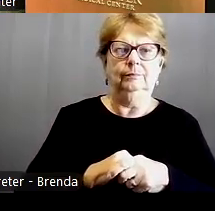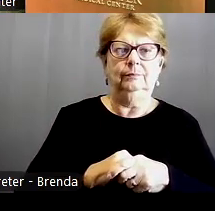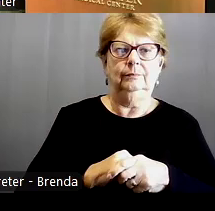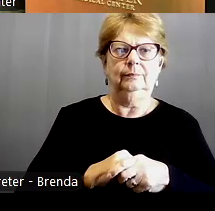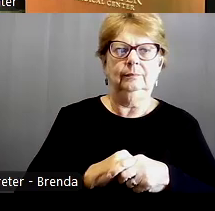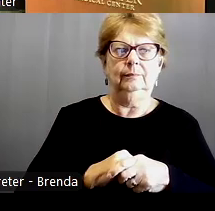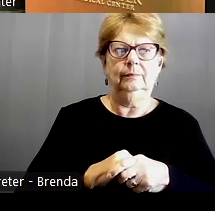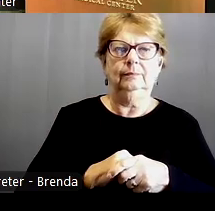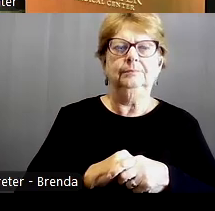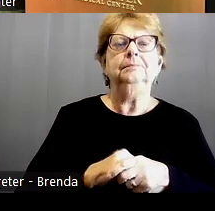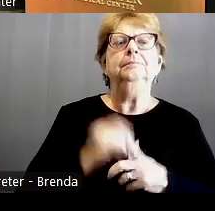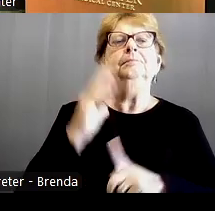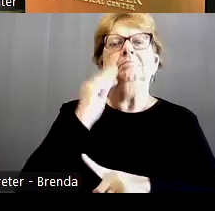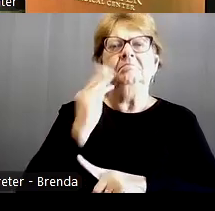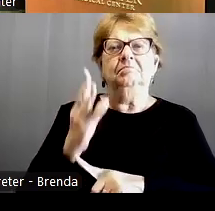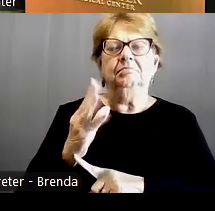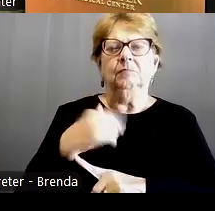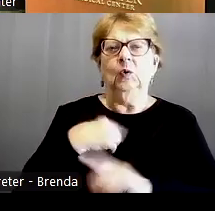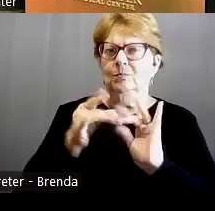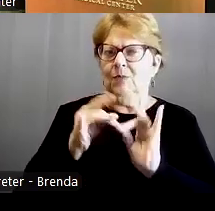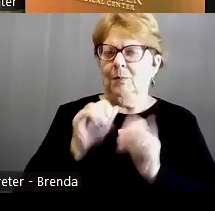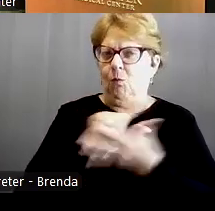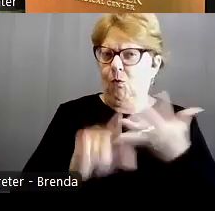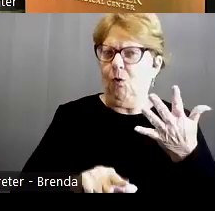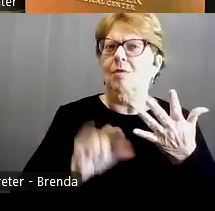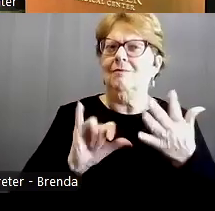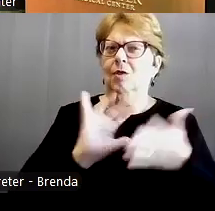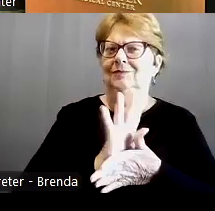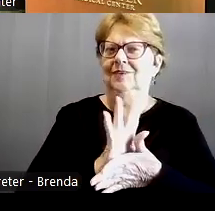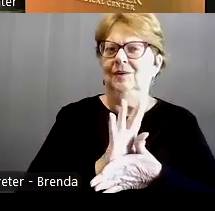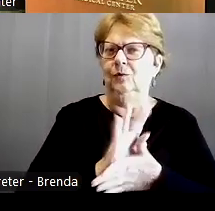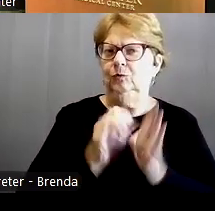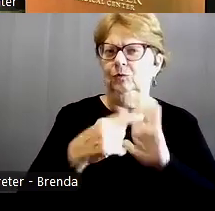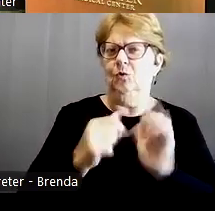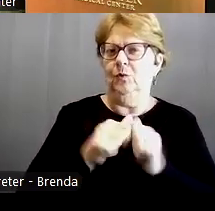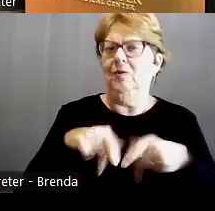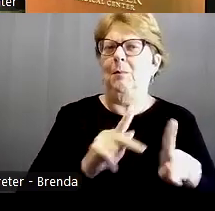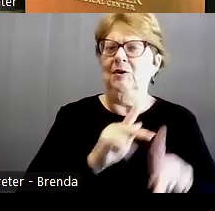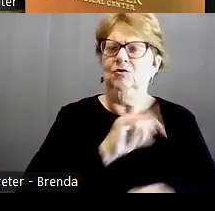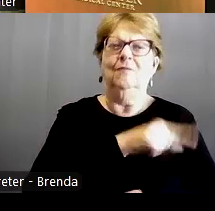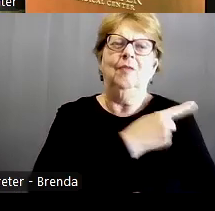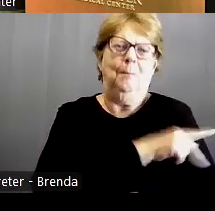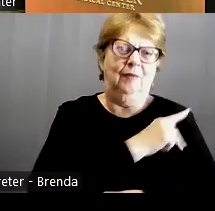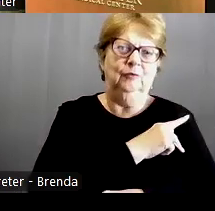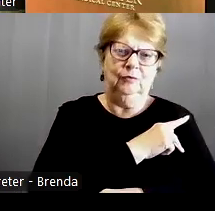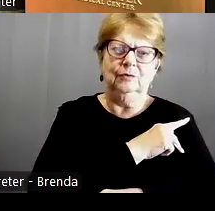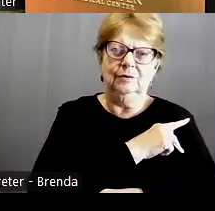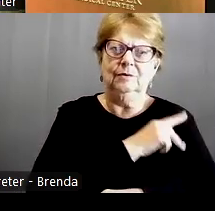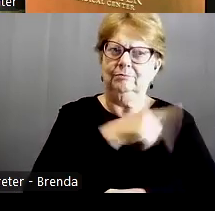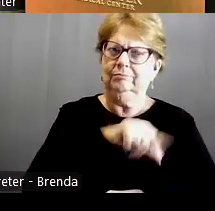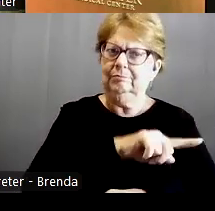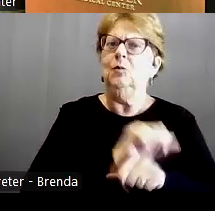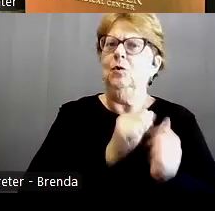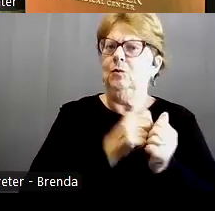By the way, I want to comment that all of these videos are shown with the permission of the patients to use their video work with me and the